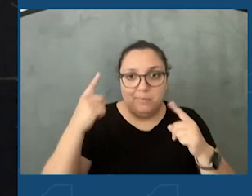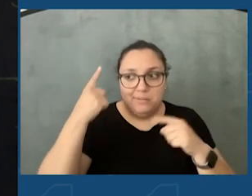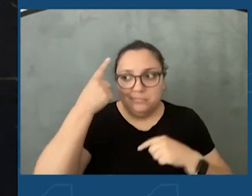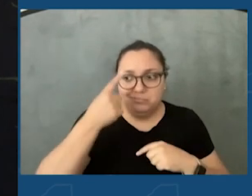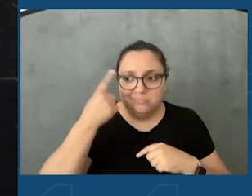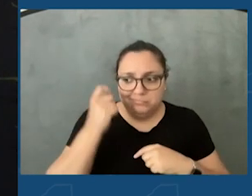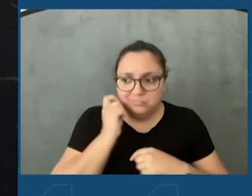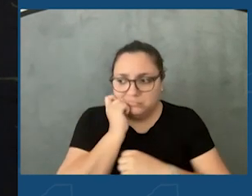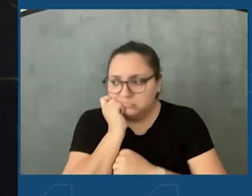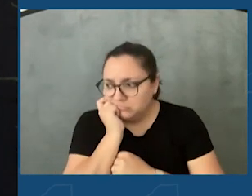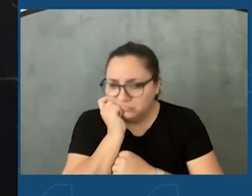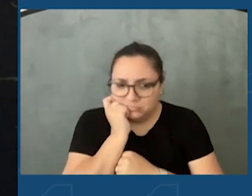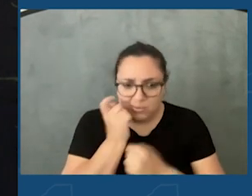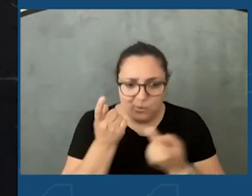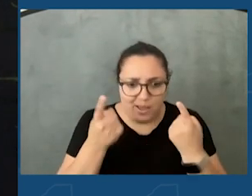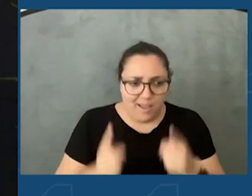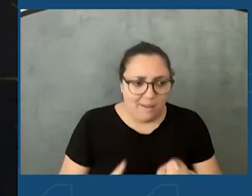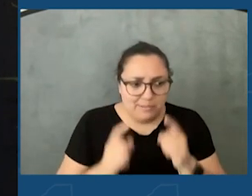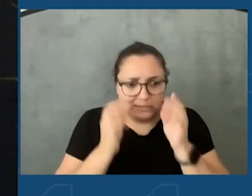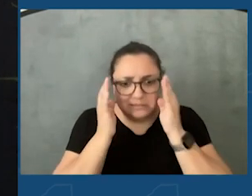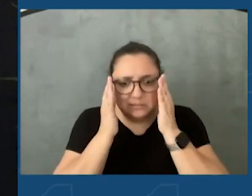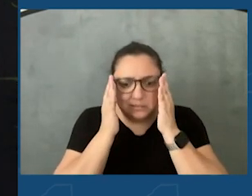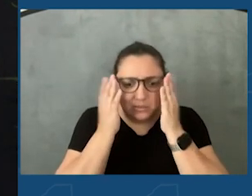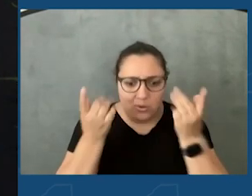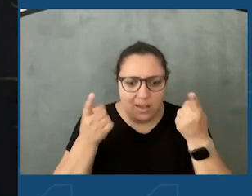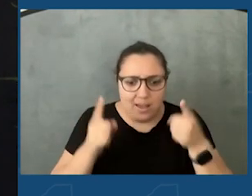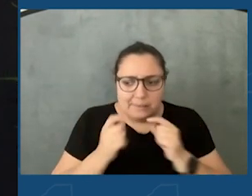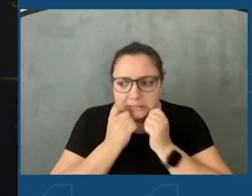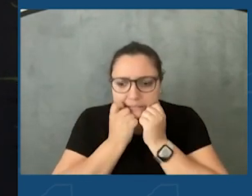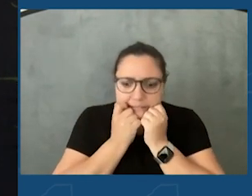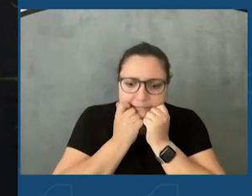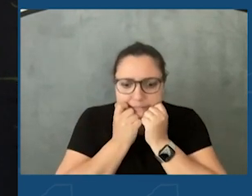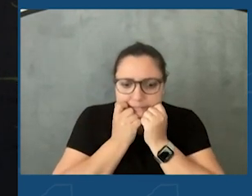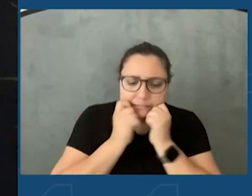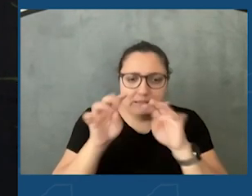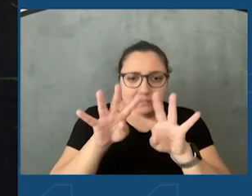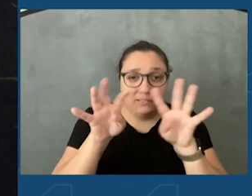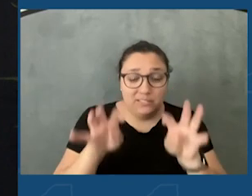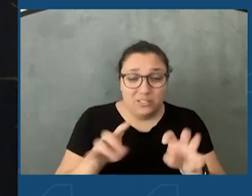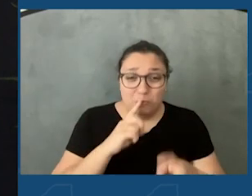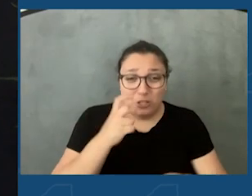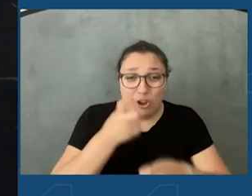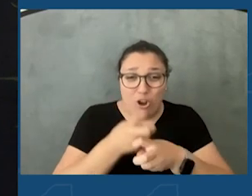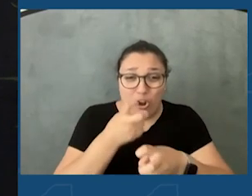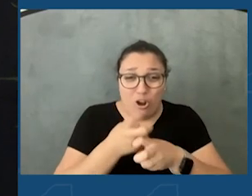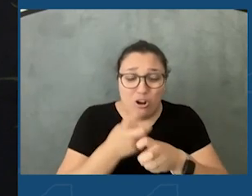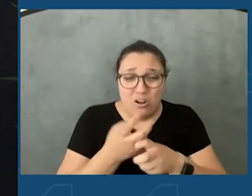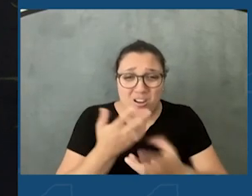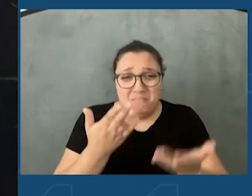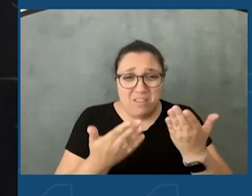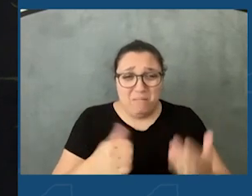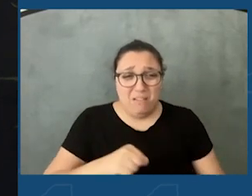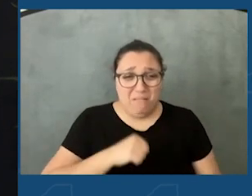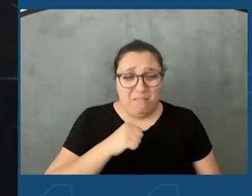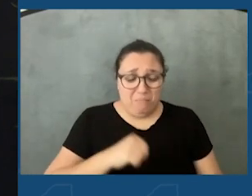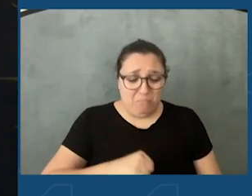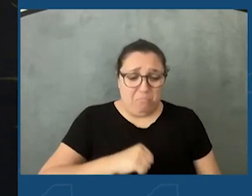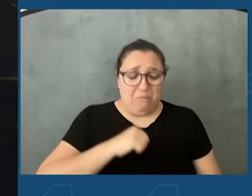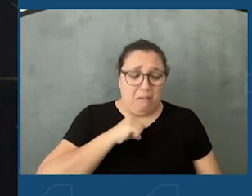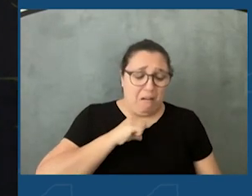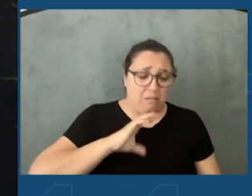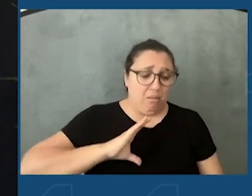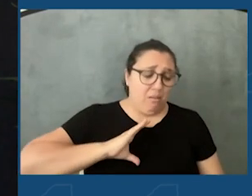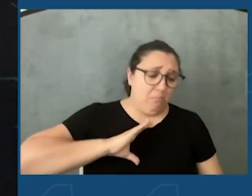us? And it was really hard. It affects your identity. It didn't happen just here. Like I said, it was Buffalo. It was